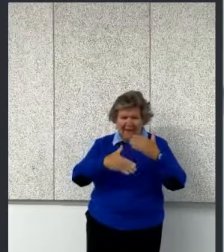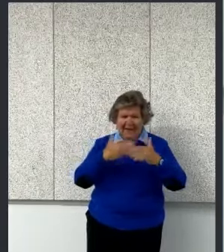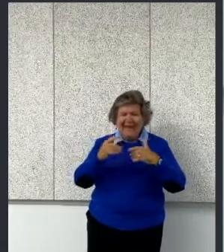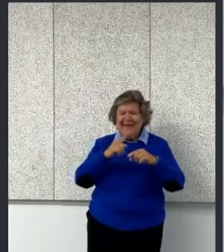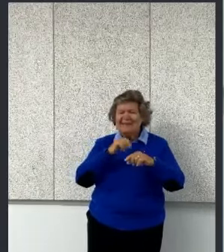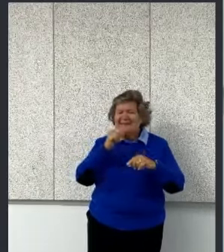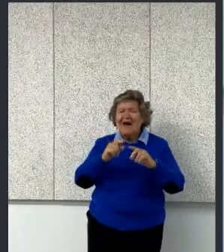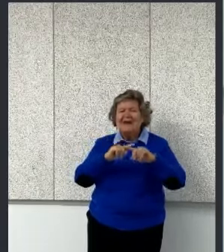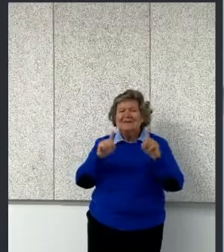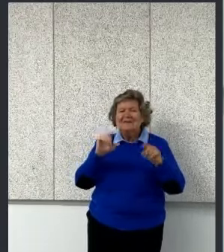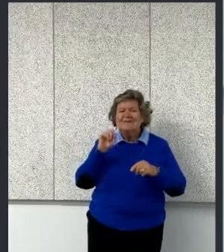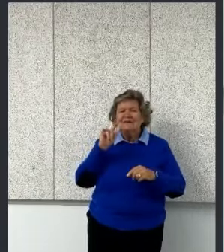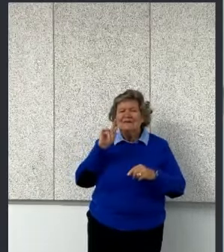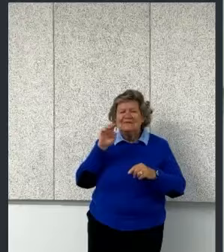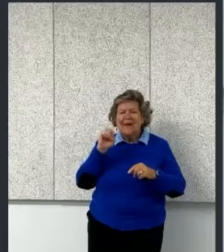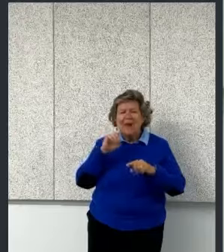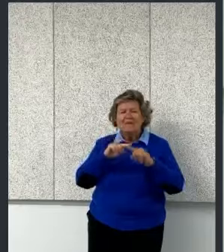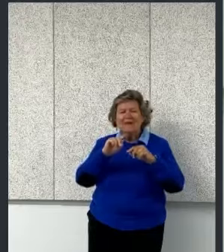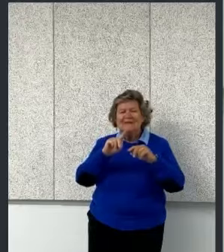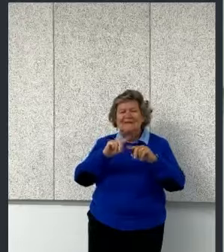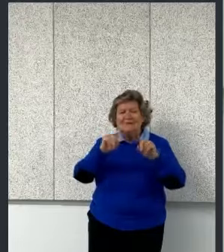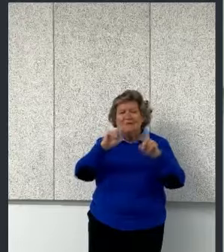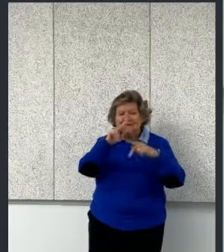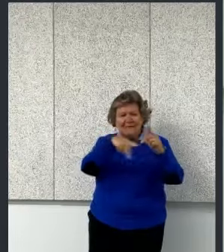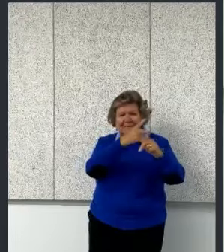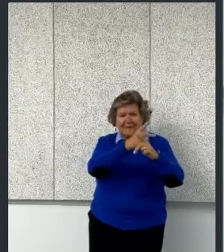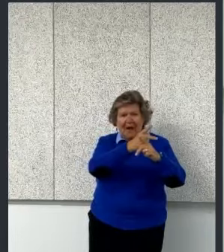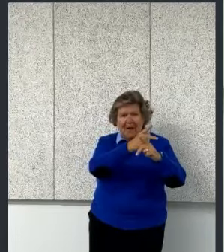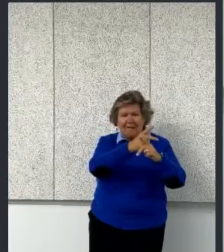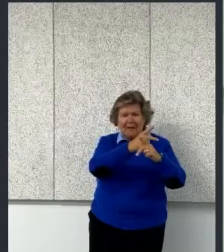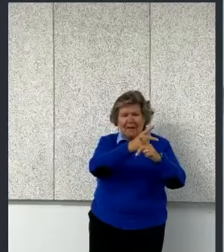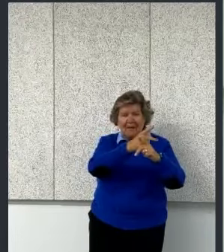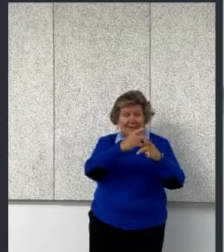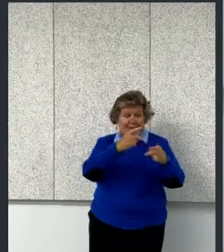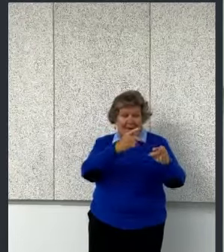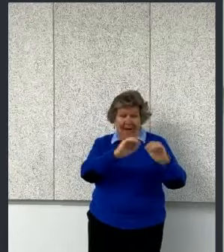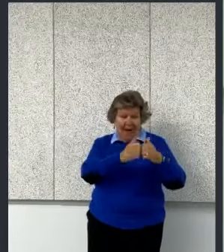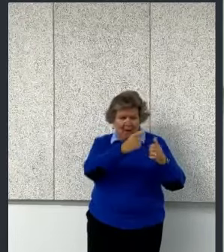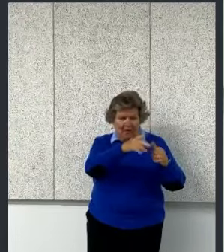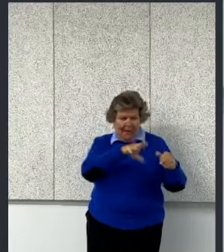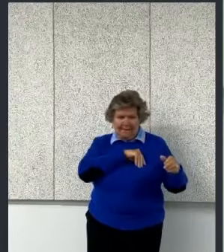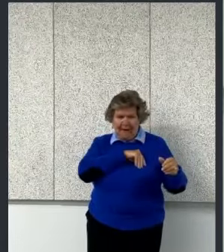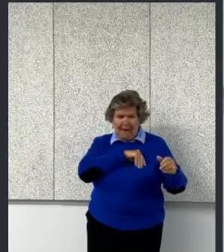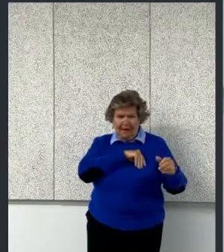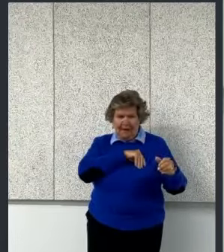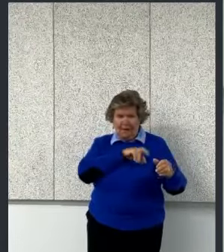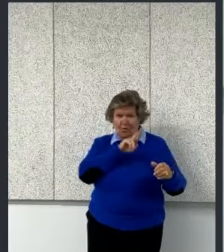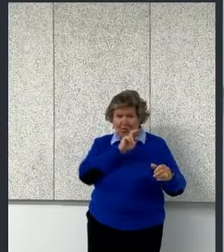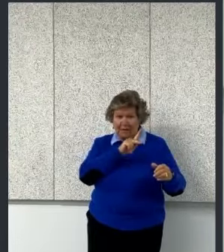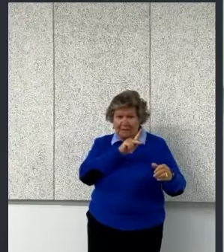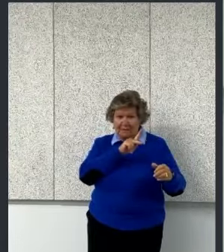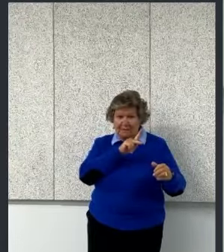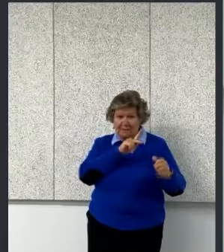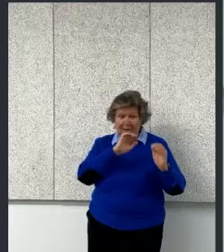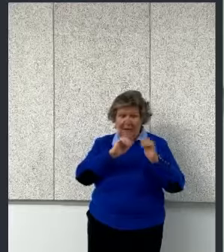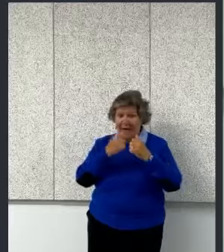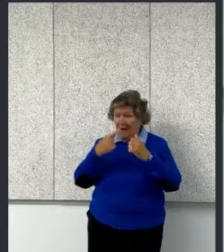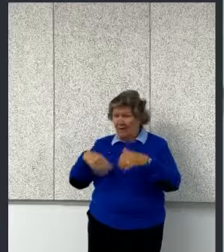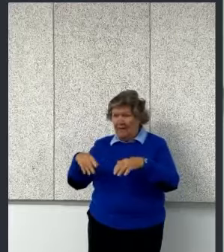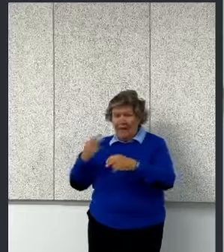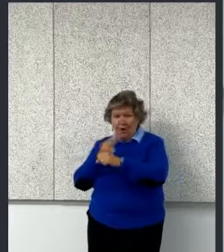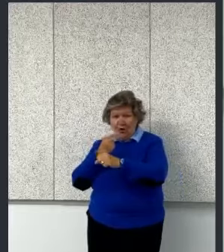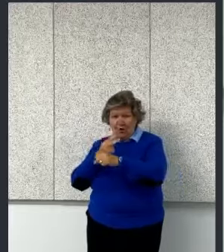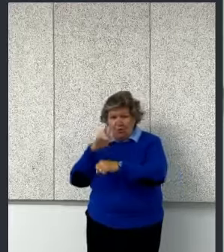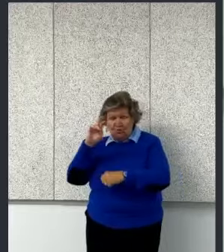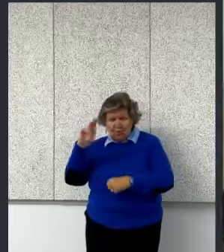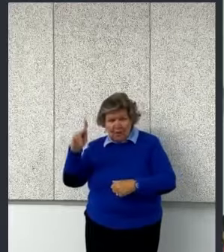like a difference in kind. You know, the ways of taking risk, the ways of absorbing risk, the ways of like